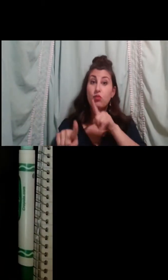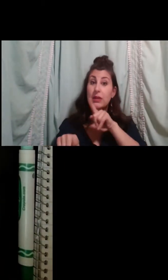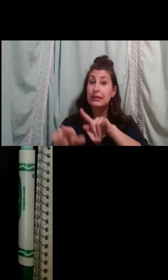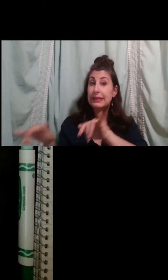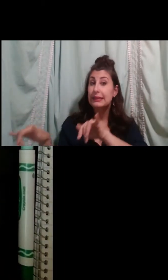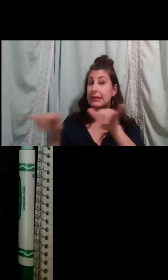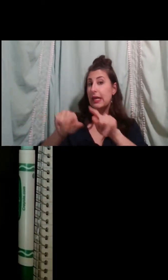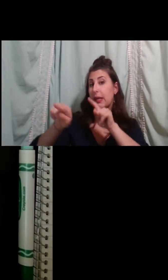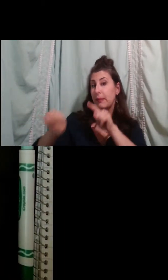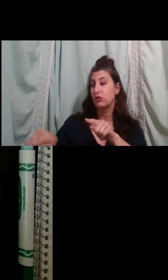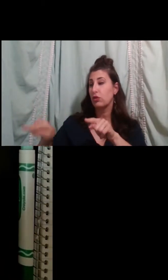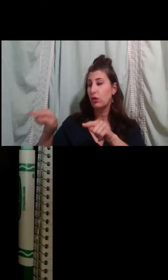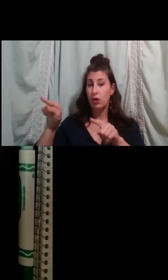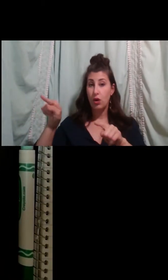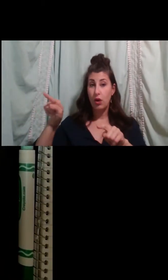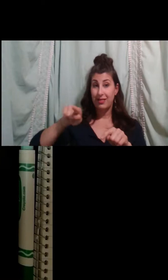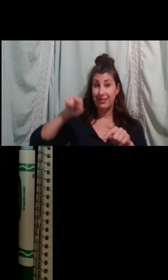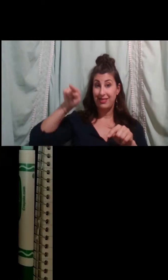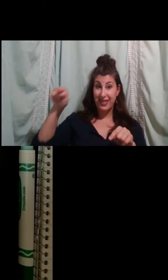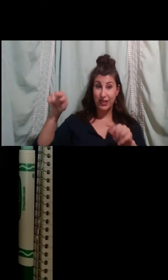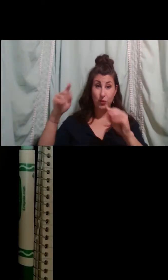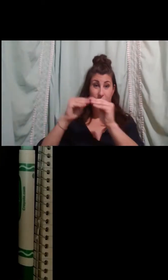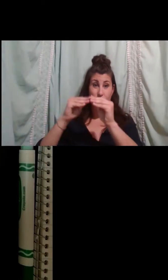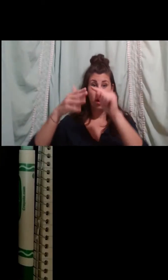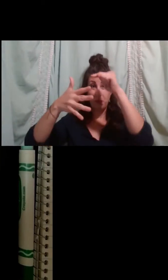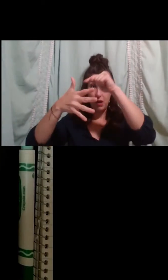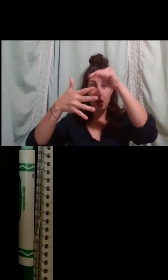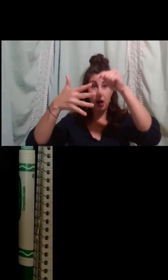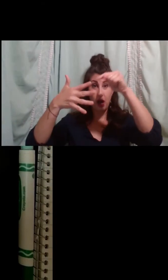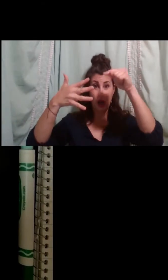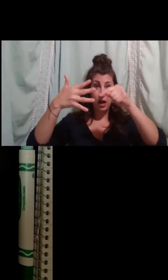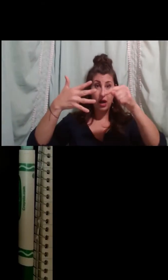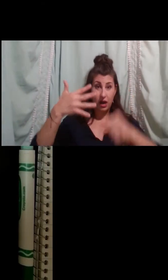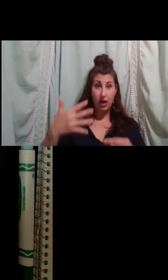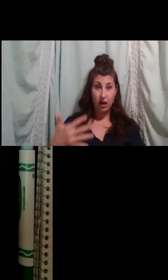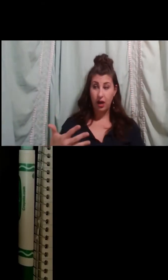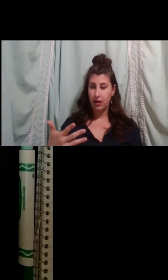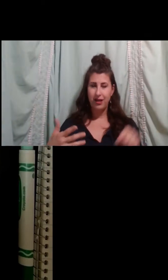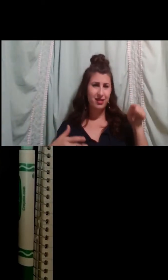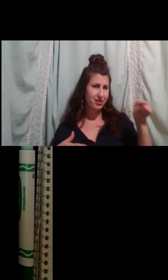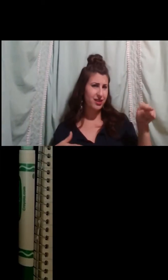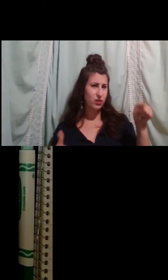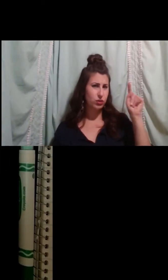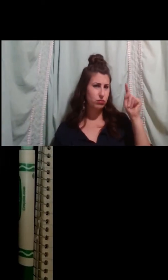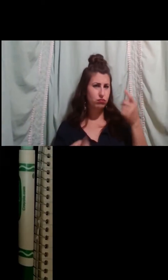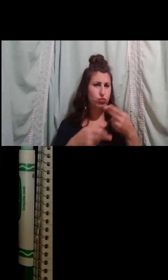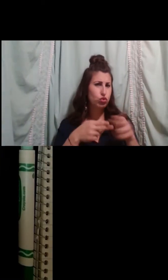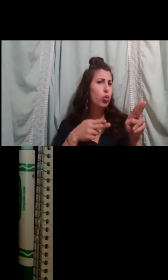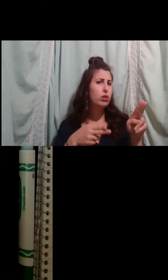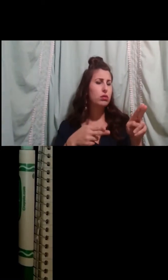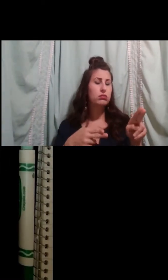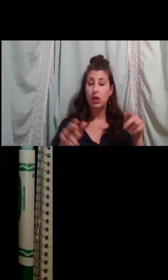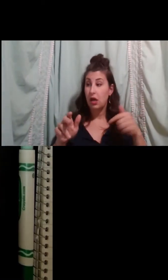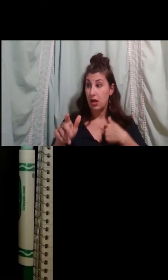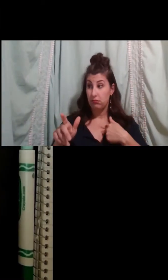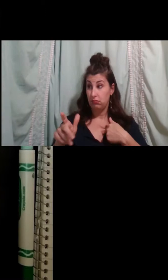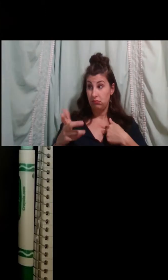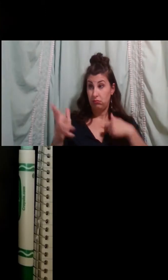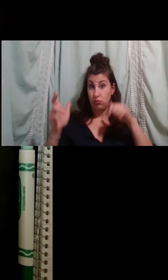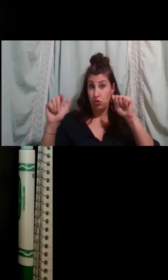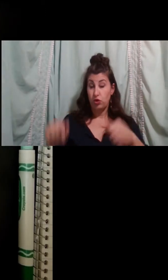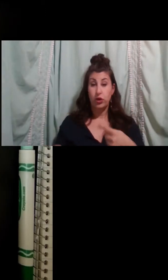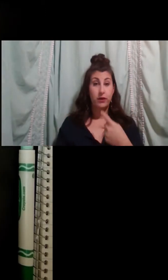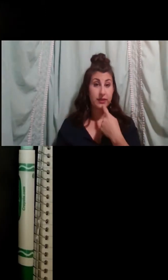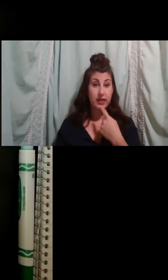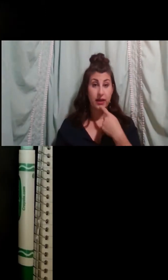is the more step-by-step version of this one. Okay, so I could have broken this